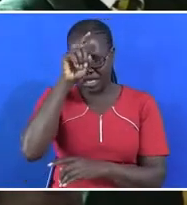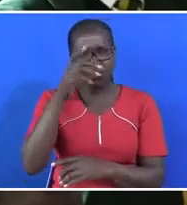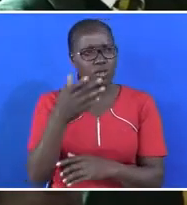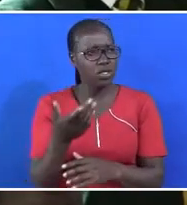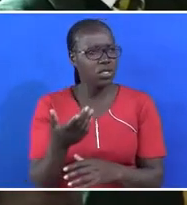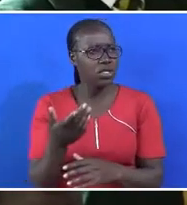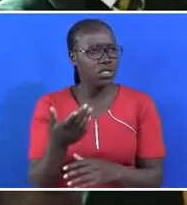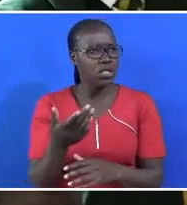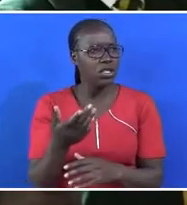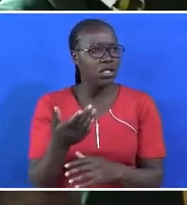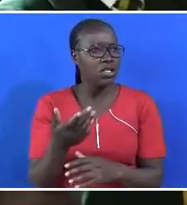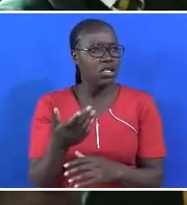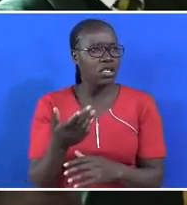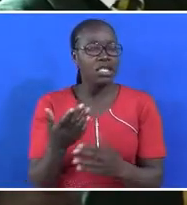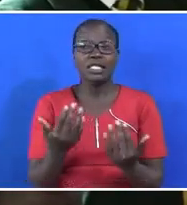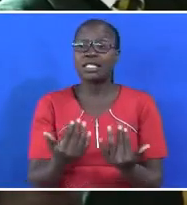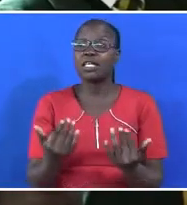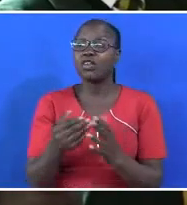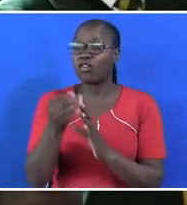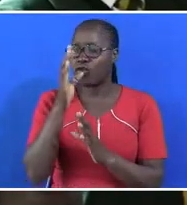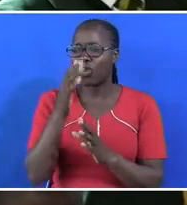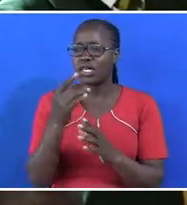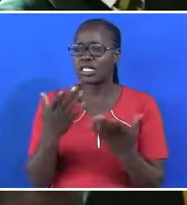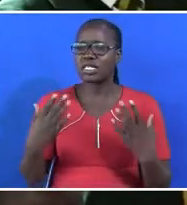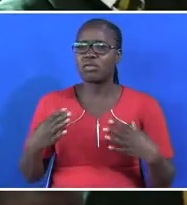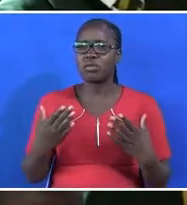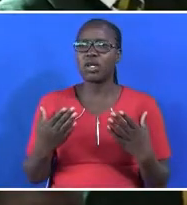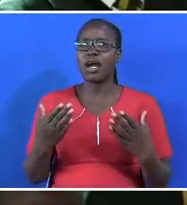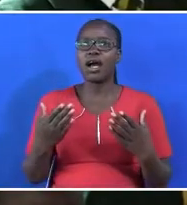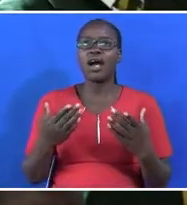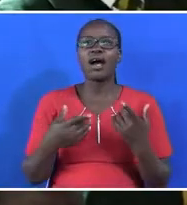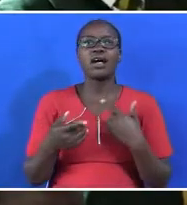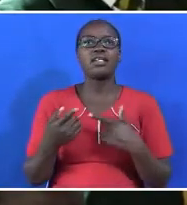child of God, these people had come to offer them.